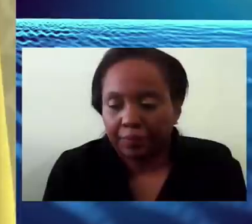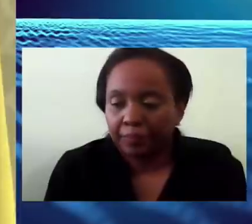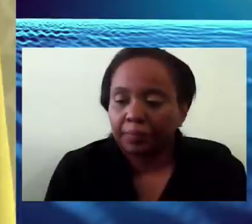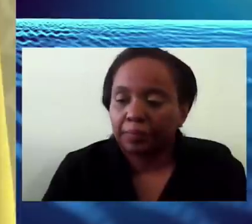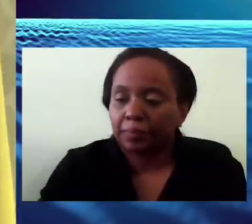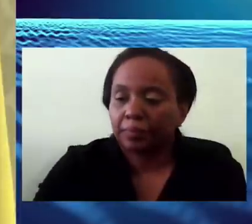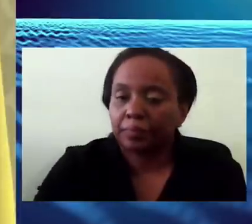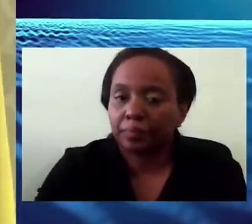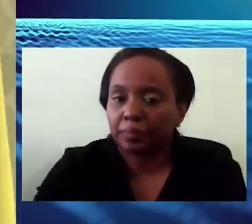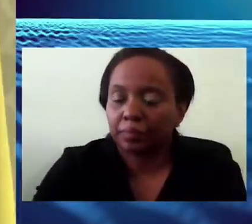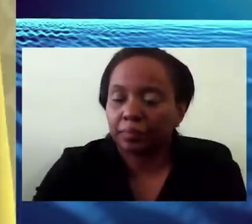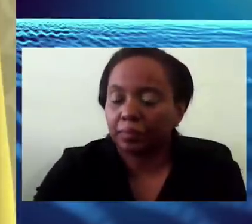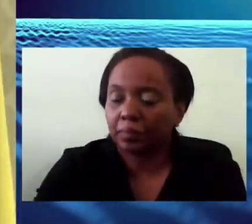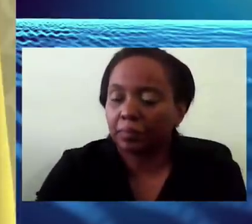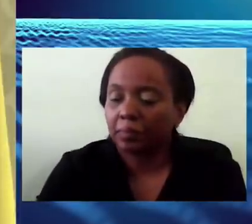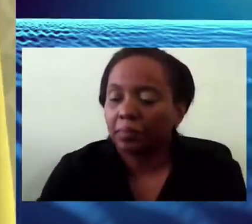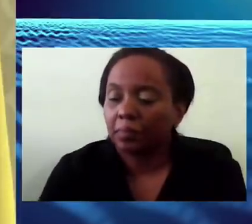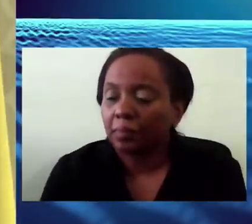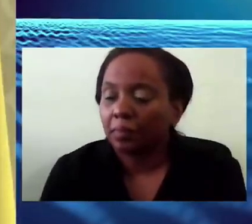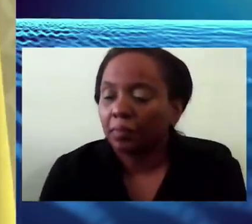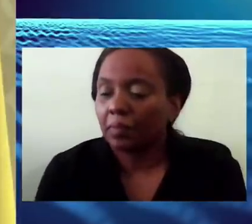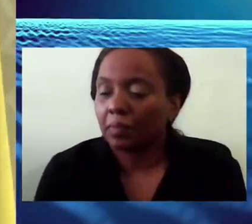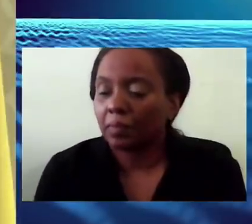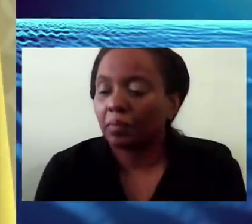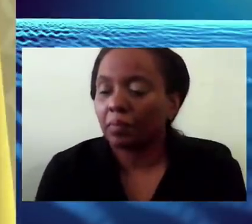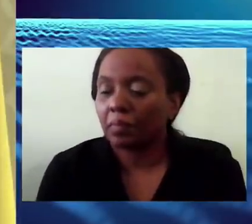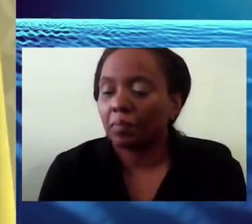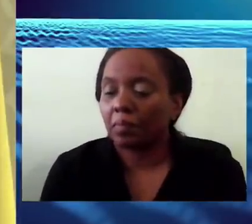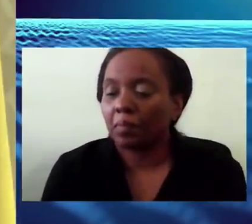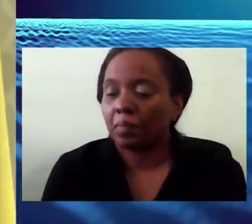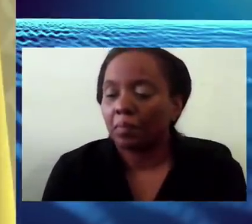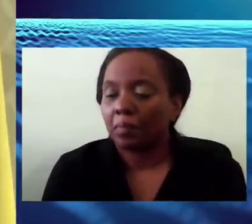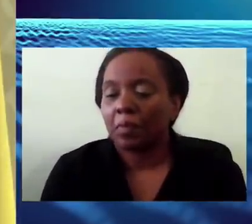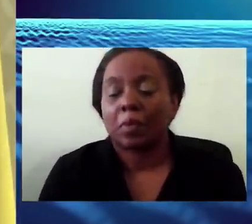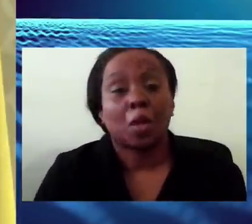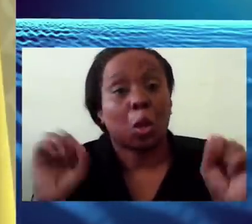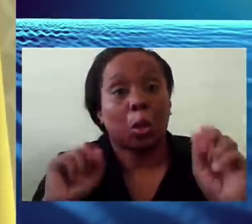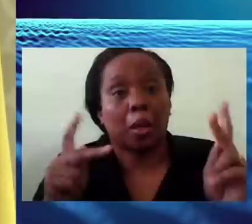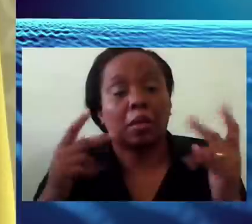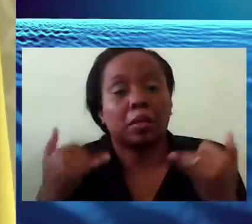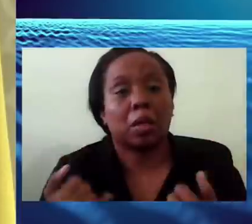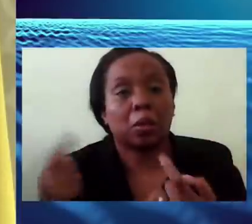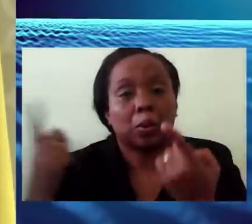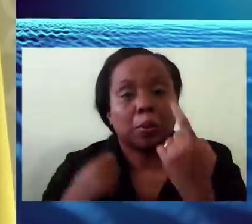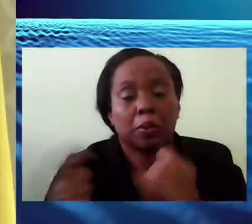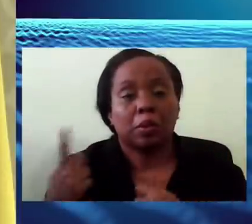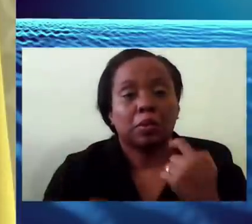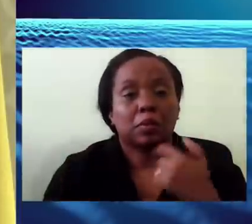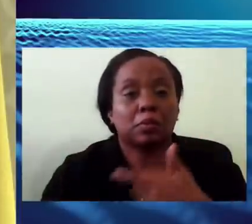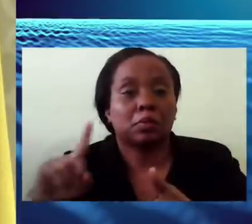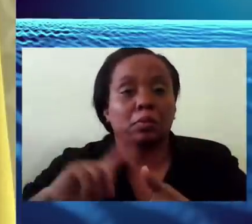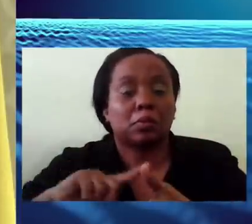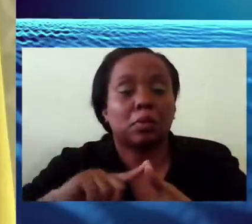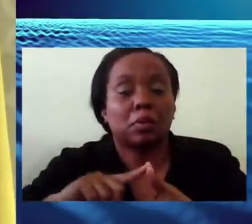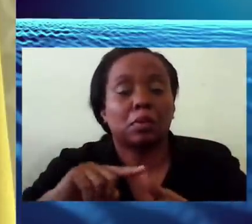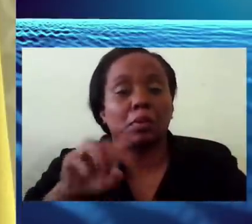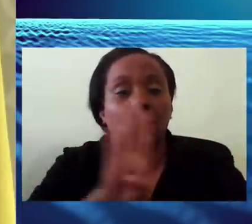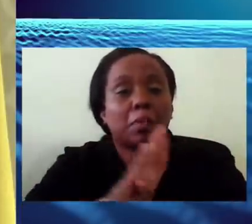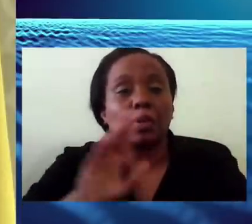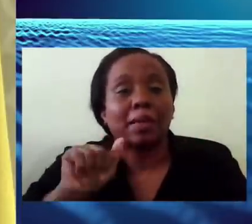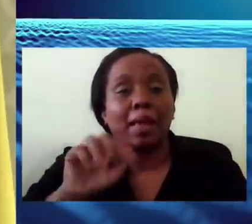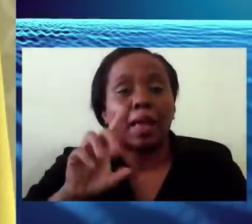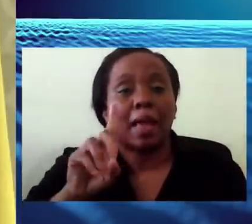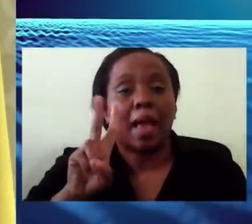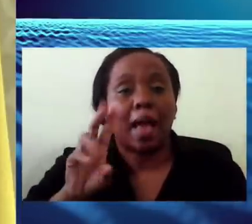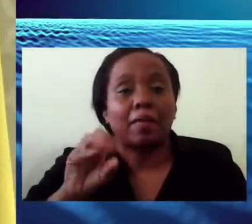you so much, Minister Cummins. As we go now to questions, we're joined by Marsha Gittins from the Barbados Advocate, Aaliyah